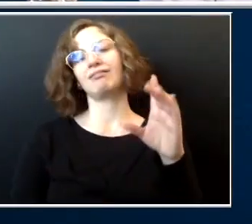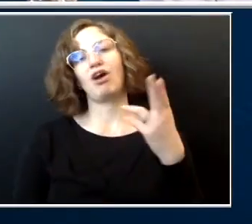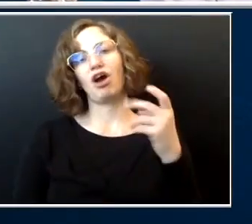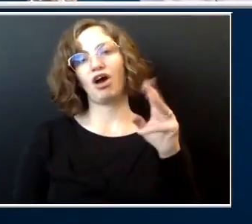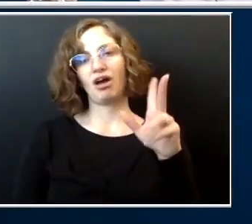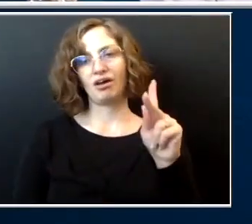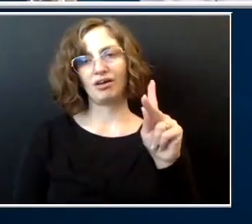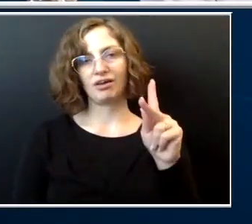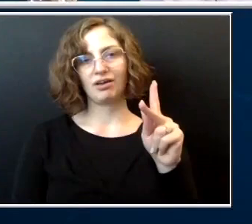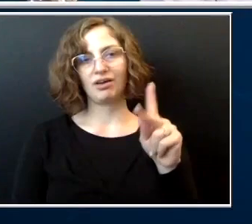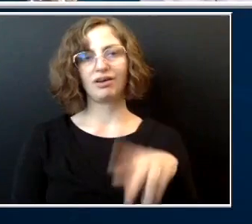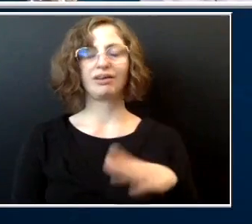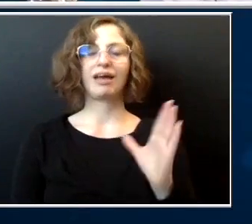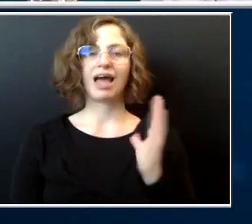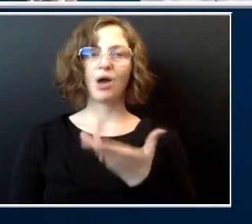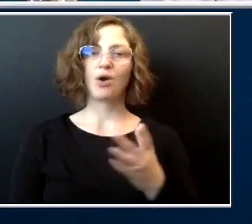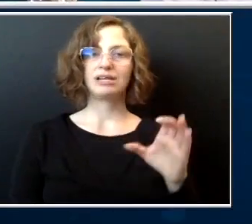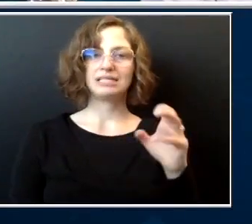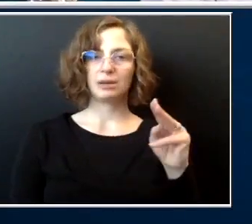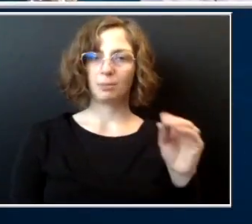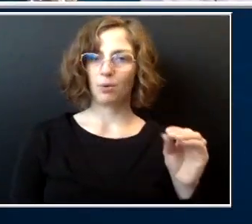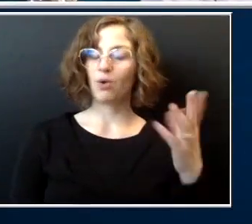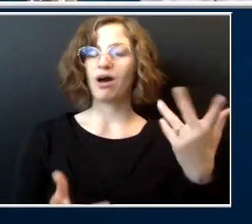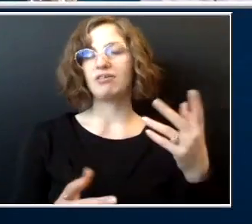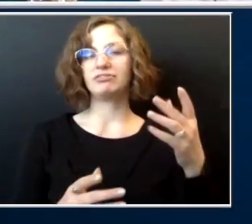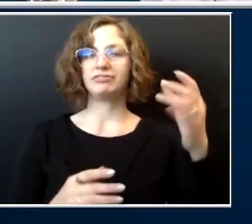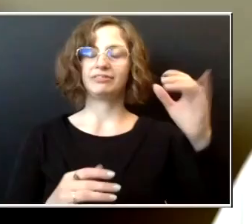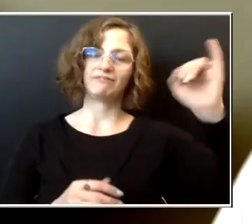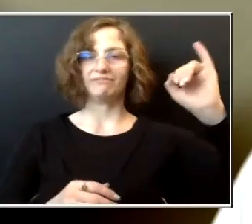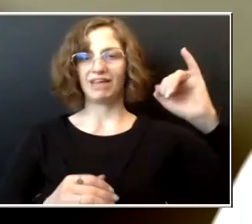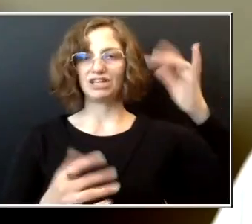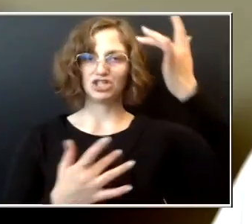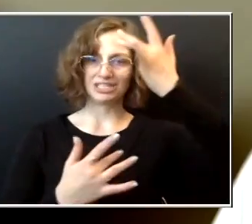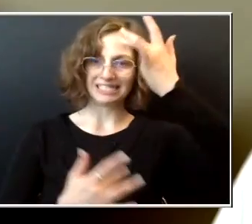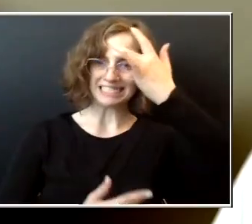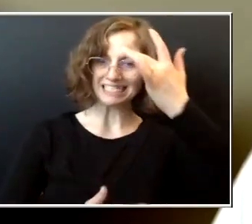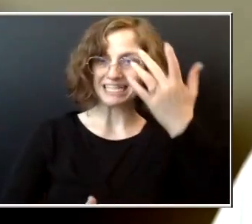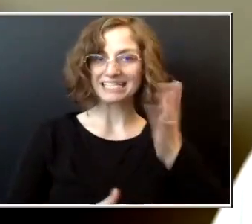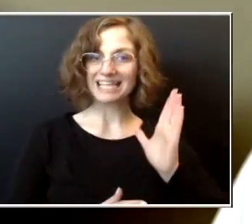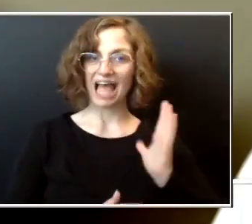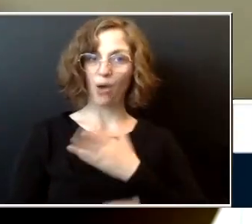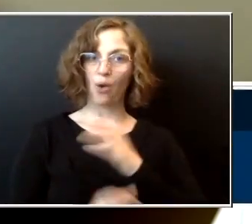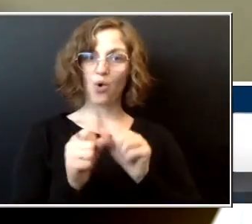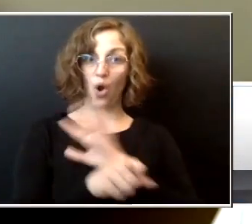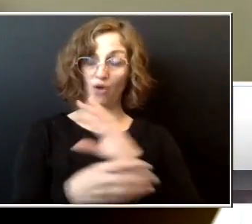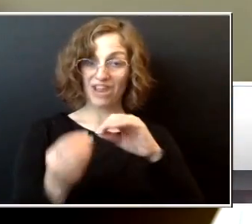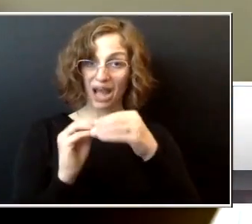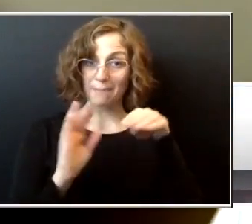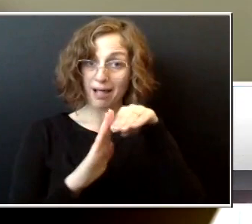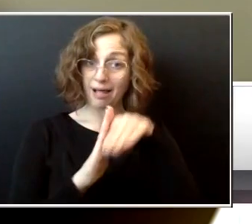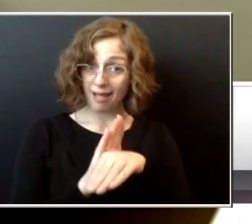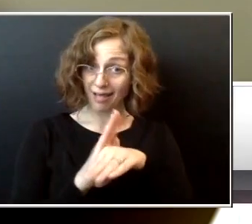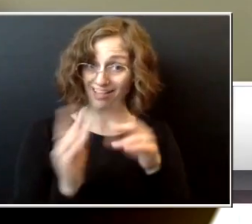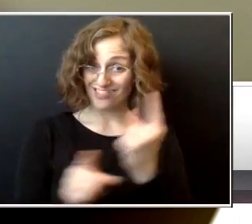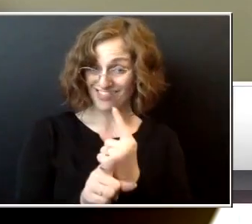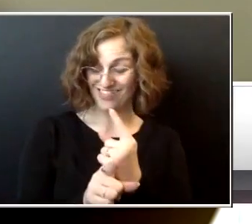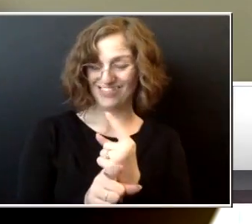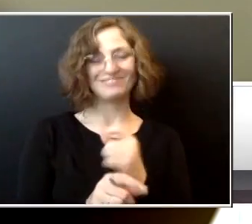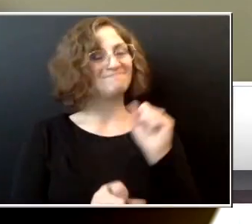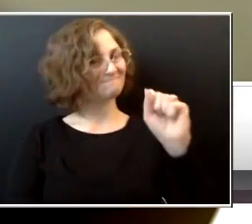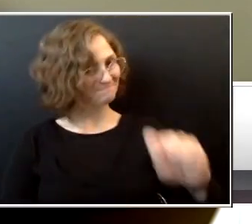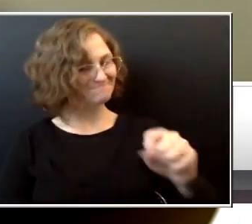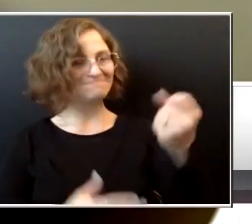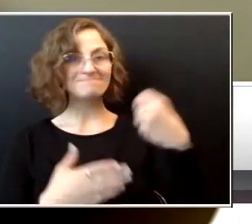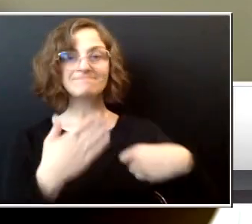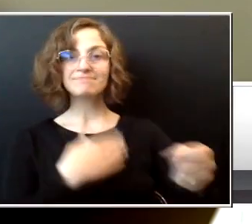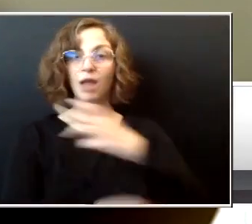Our COVID numbers have dropped again. It's a good day. Yeah, it's looking real good. Active infections, 12 in the hospital at